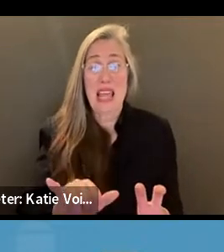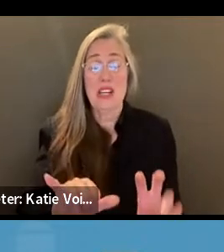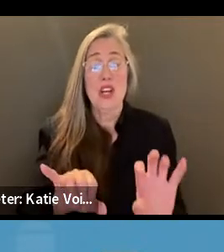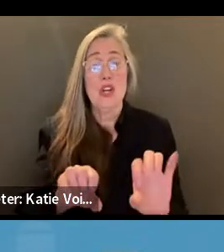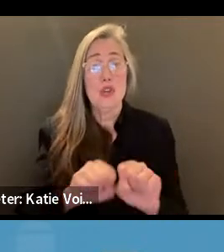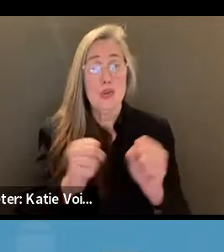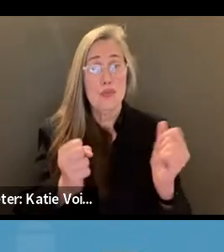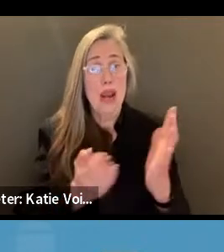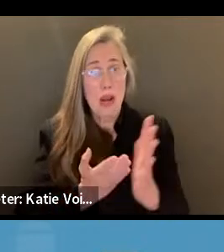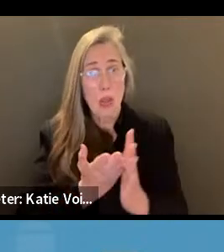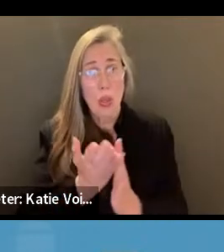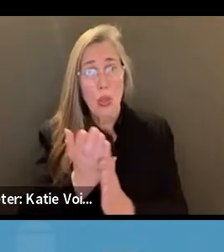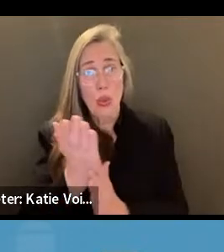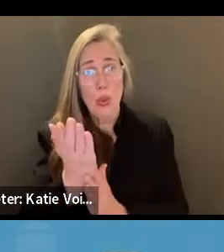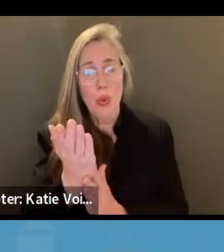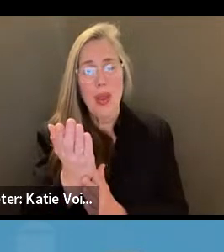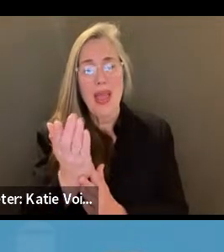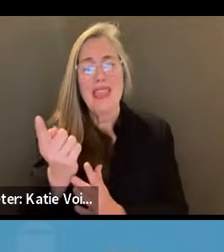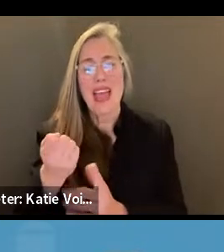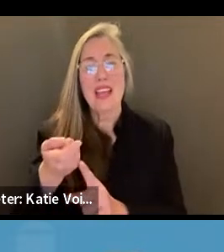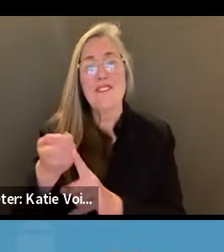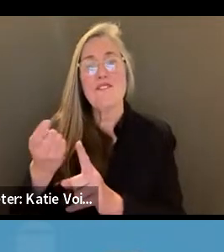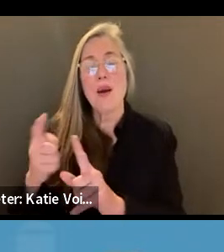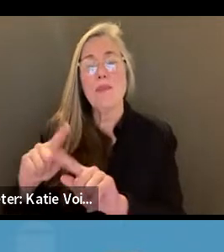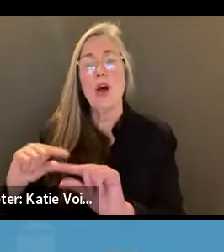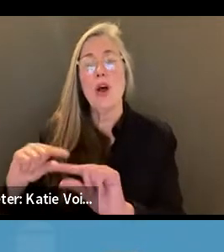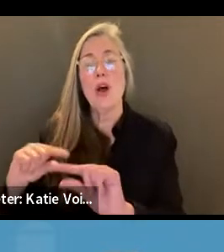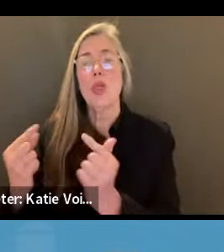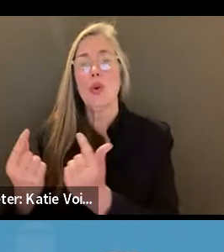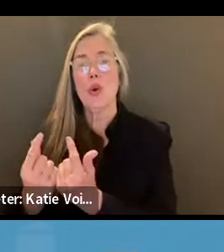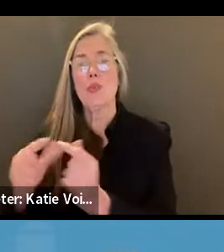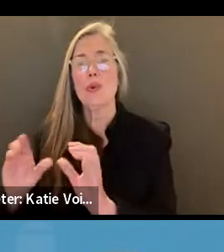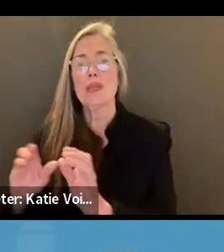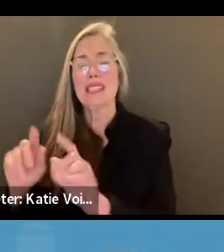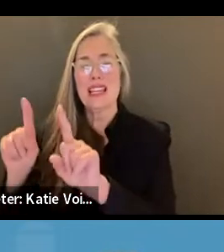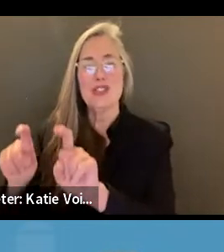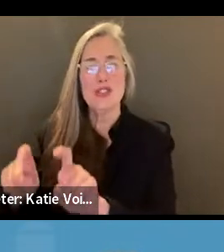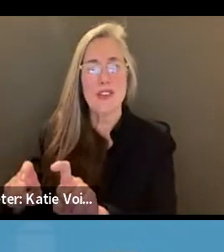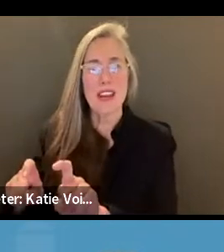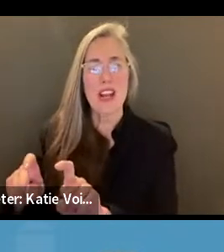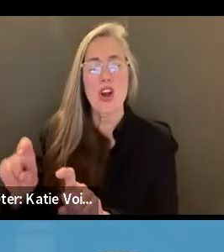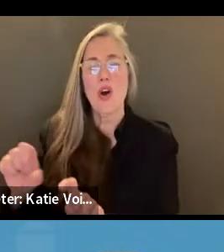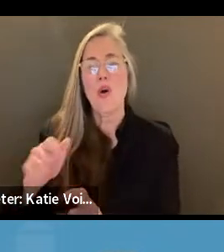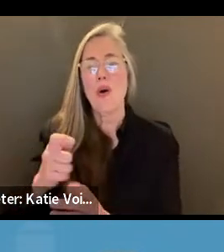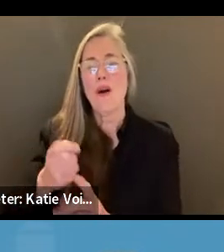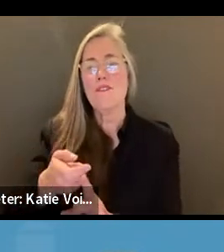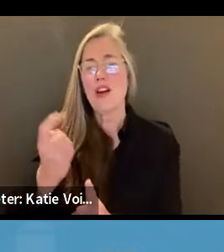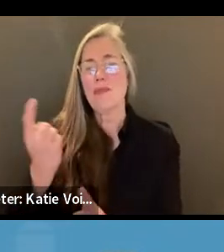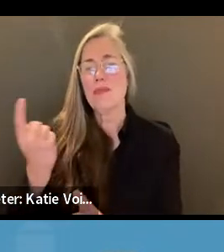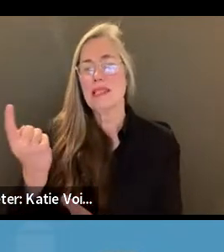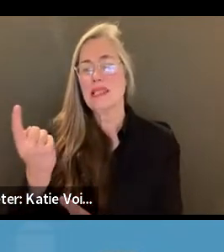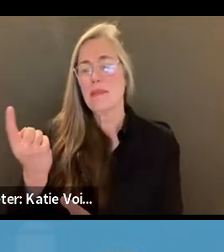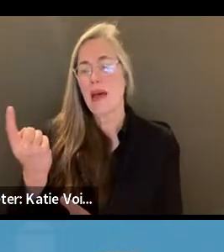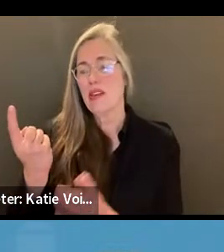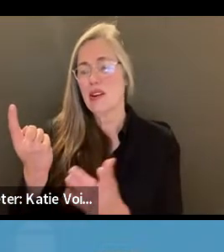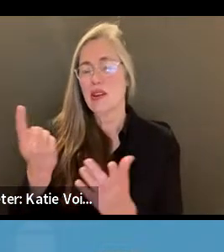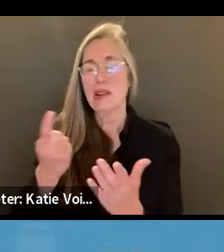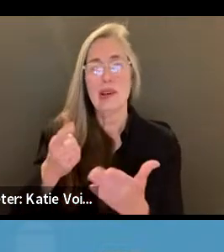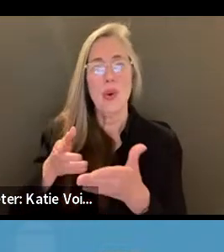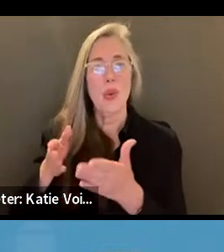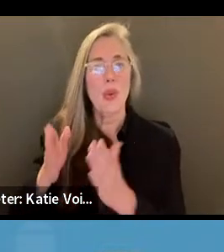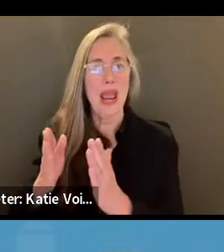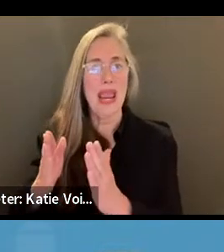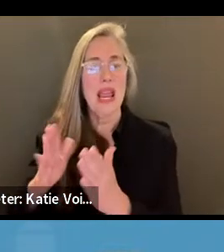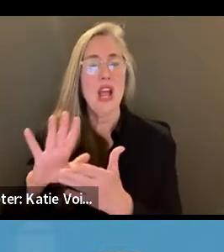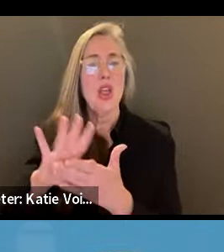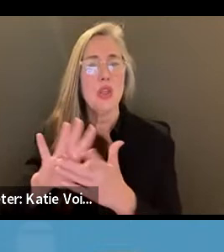either, this group that has done the survey, or else from something, some other mechanism that our school district